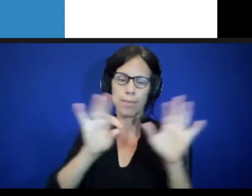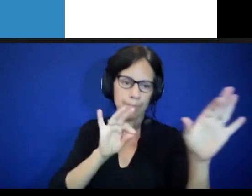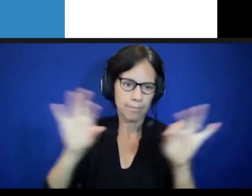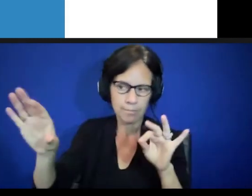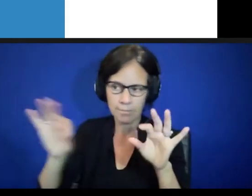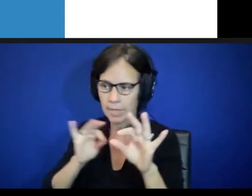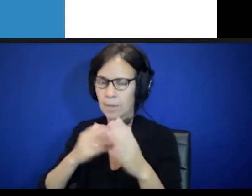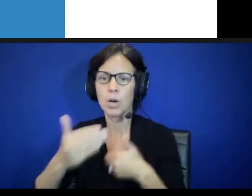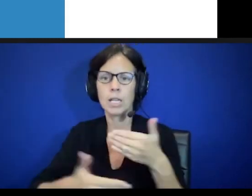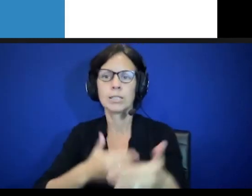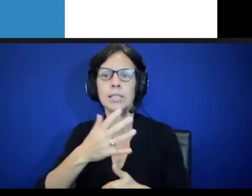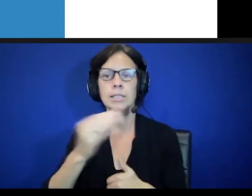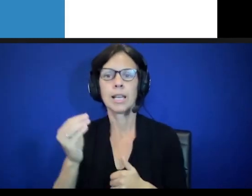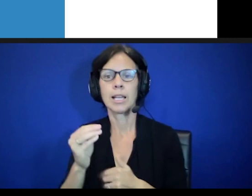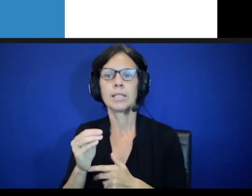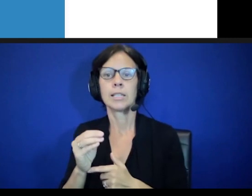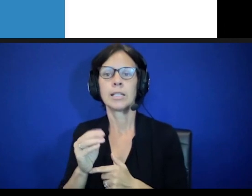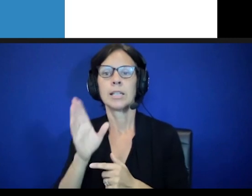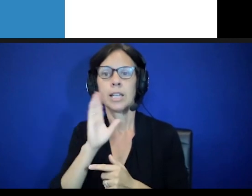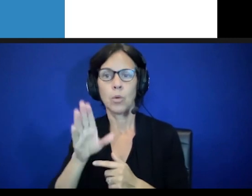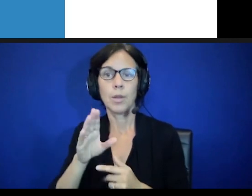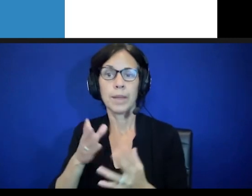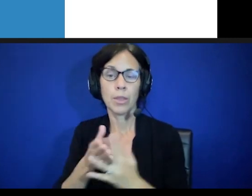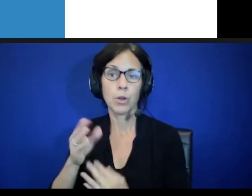going to be over Zoom.